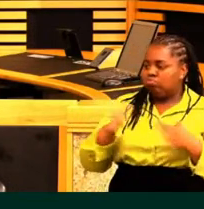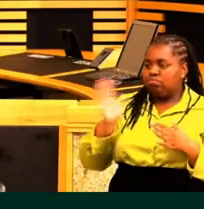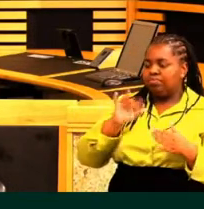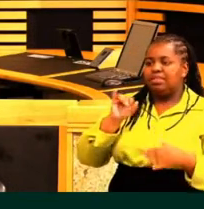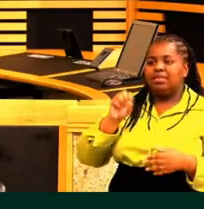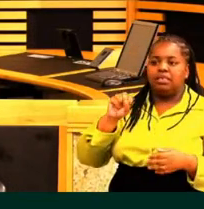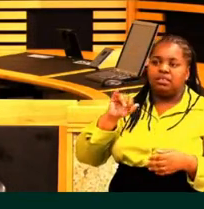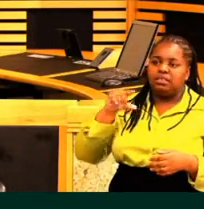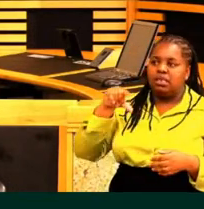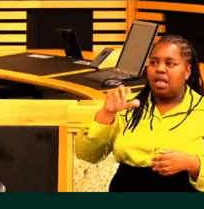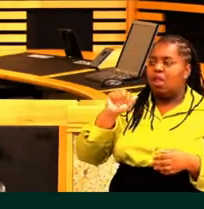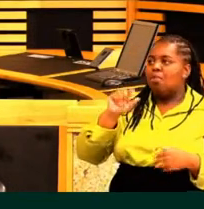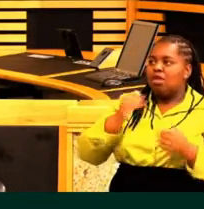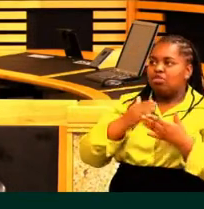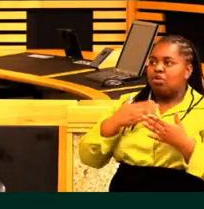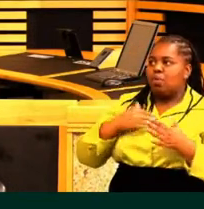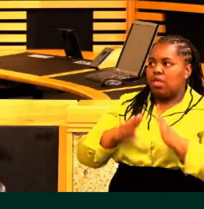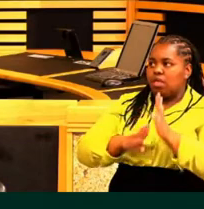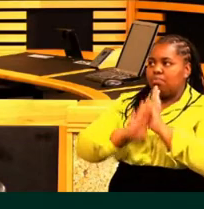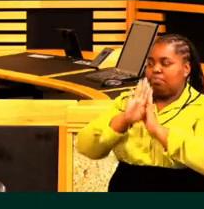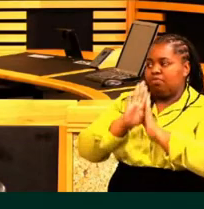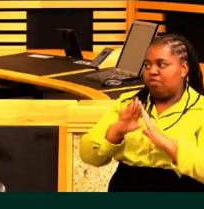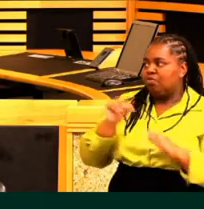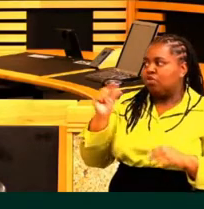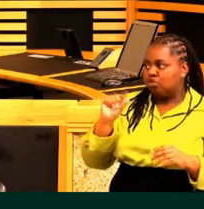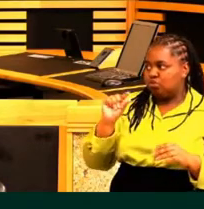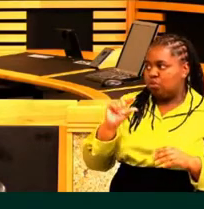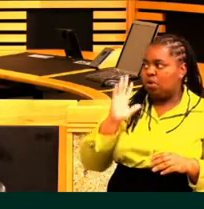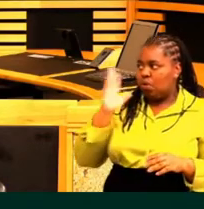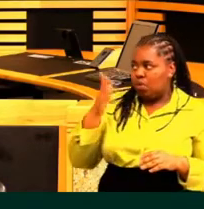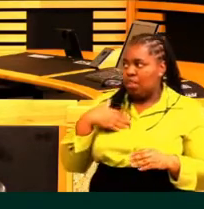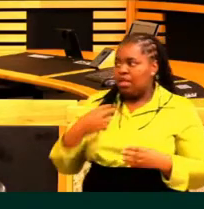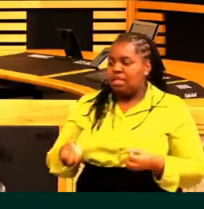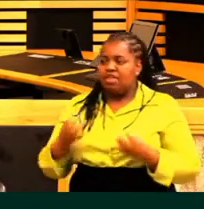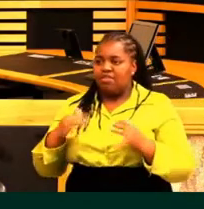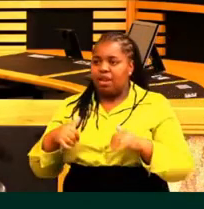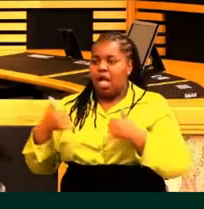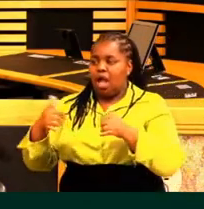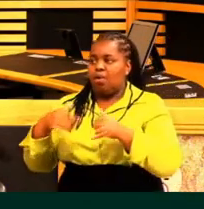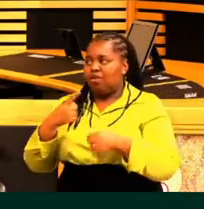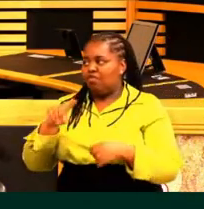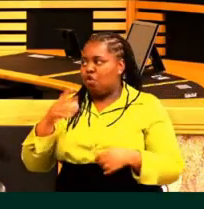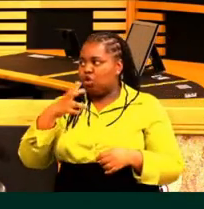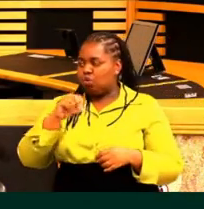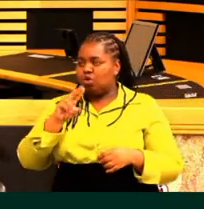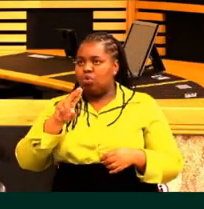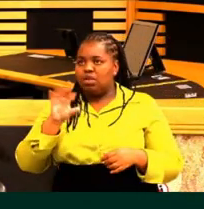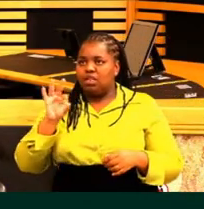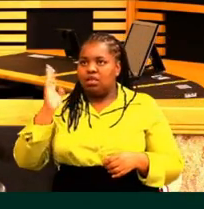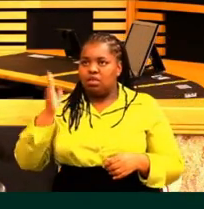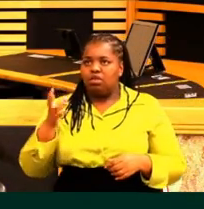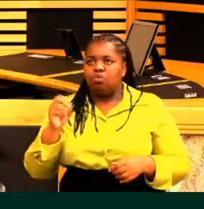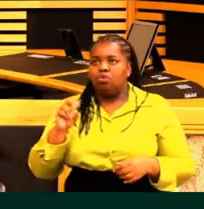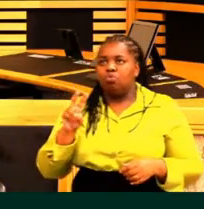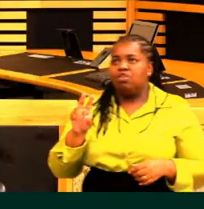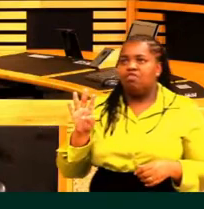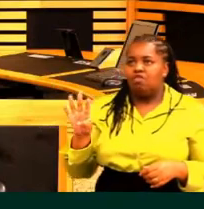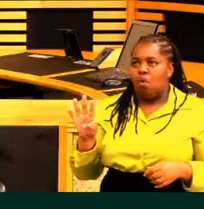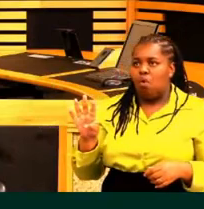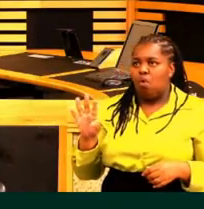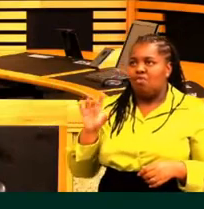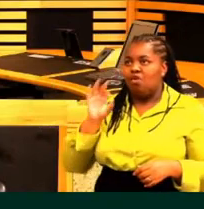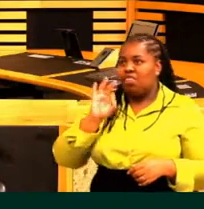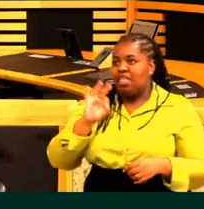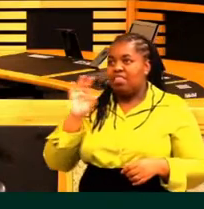we are able to improve the process your application soon there will be award that will be given for the 2023-2024 out of 33